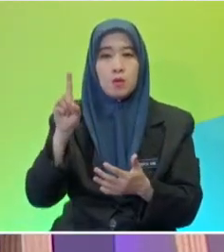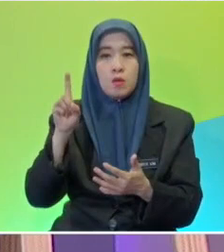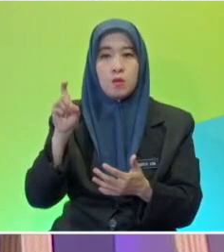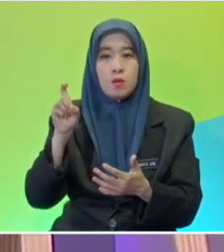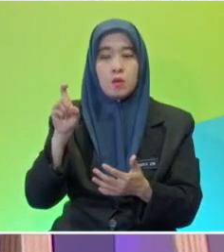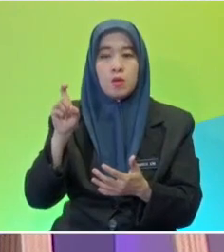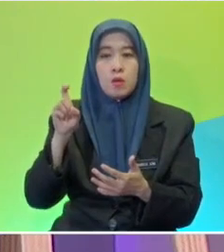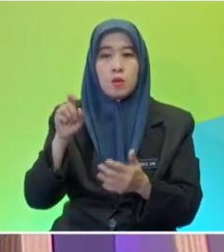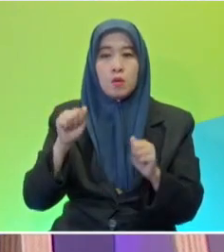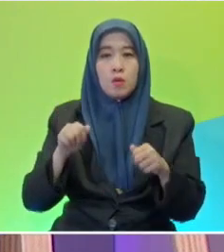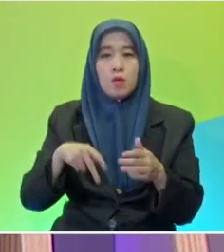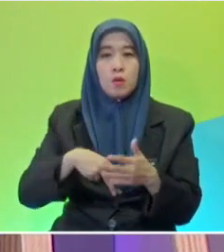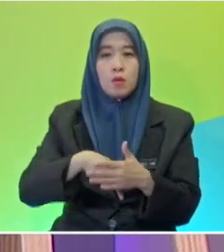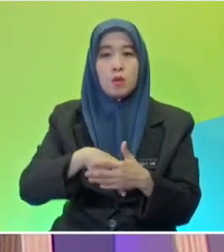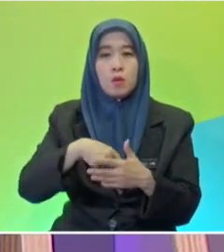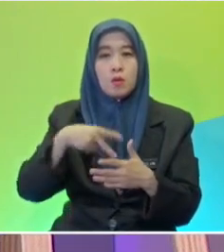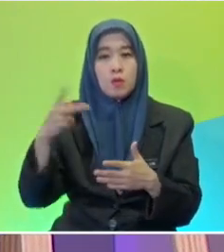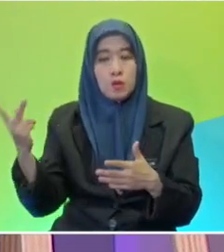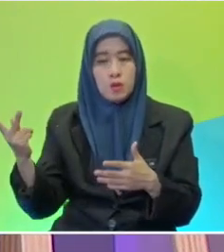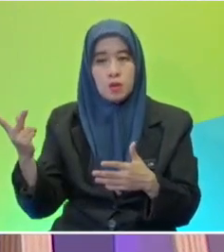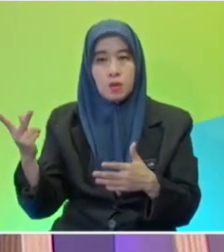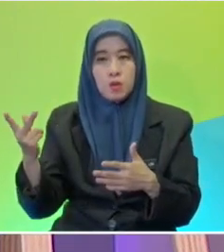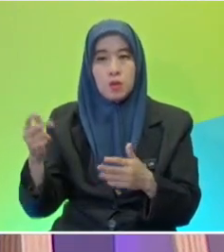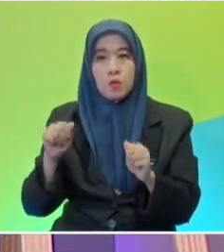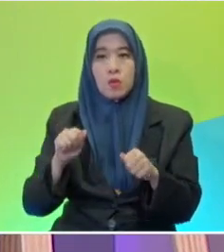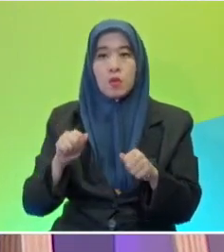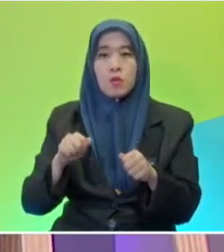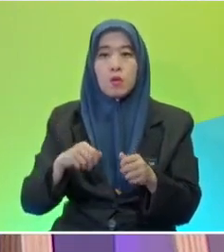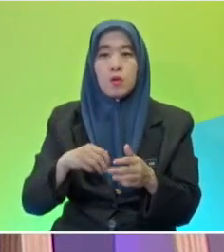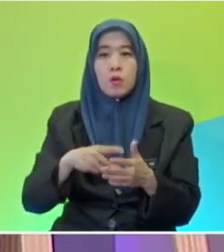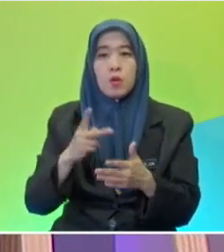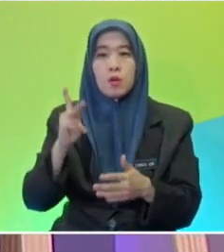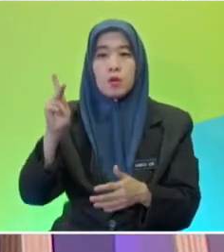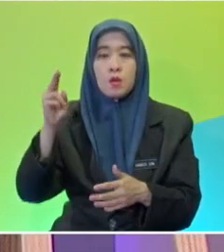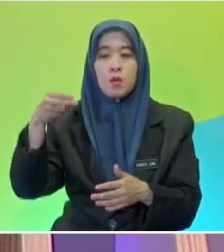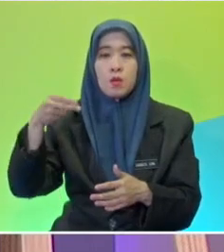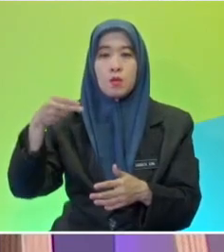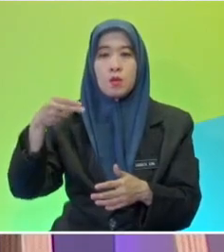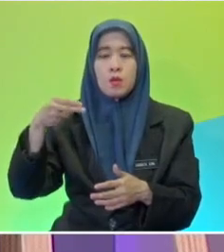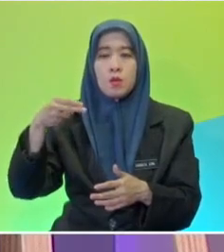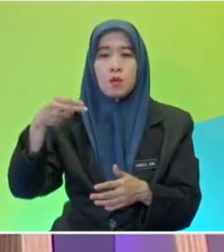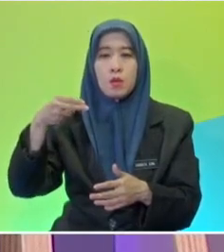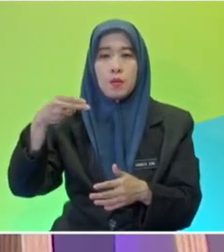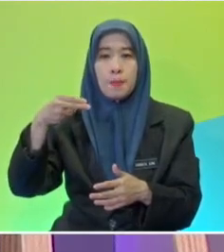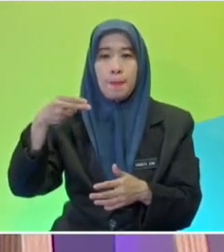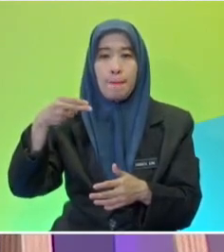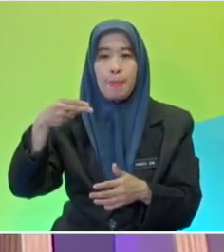the temperature, surrounding temperature, and they take in the carbon dioxide. Okay, when the plant they will do